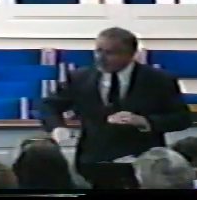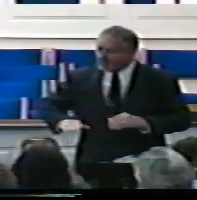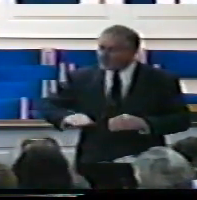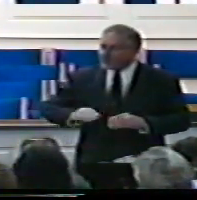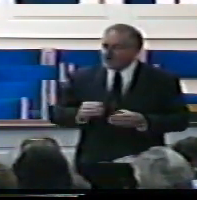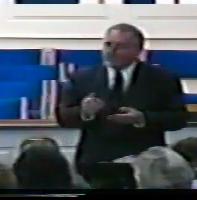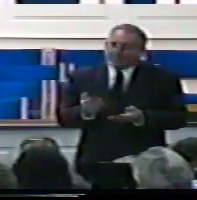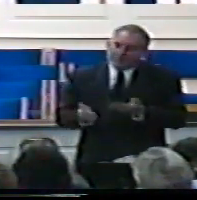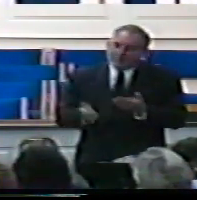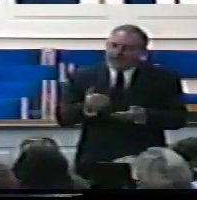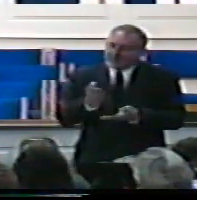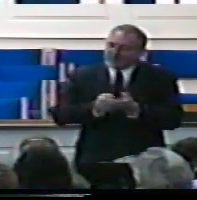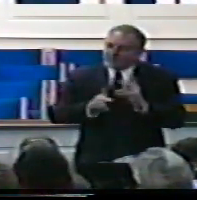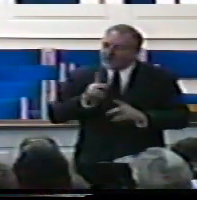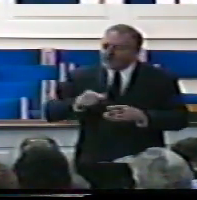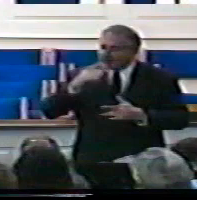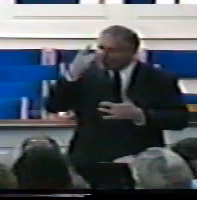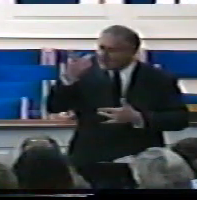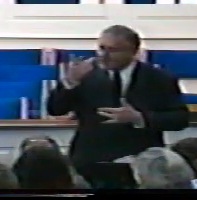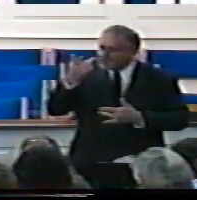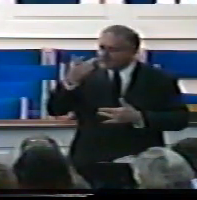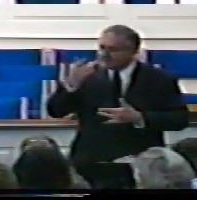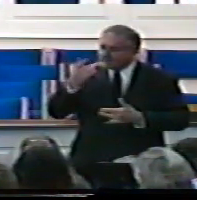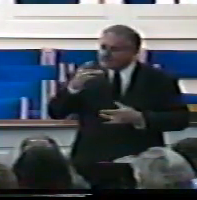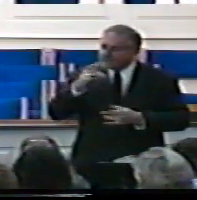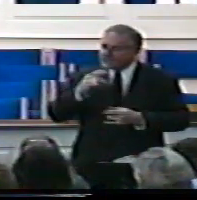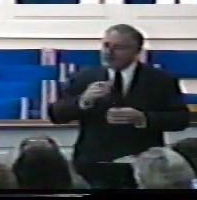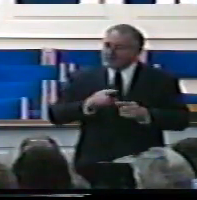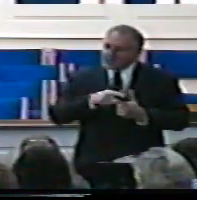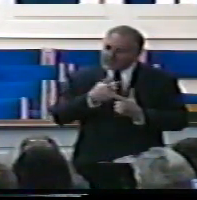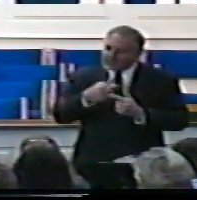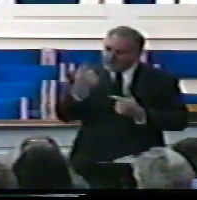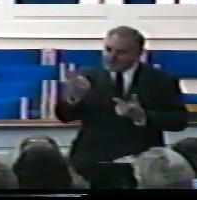you want to pray for them tonight, I want you to come.